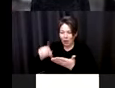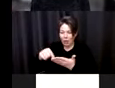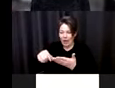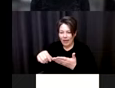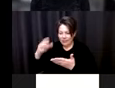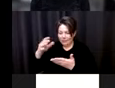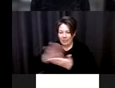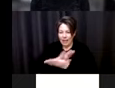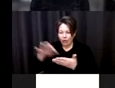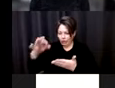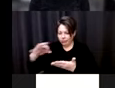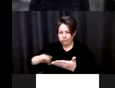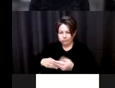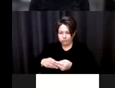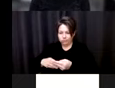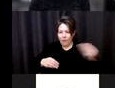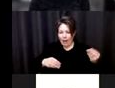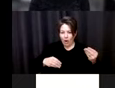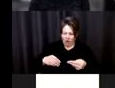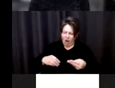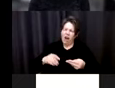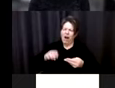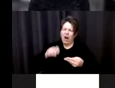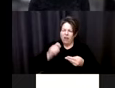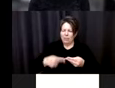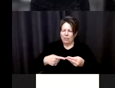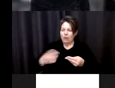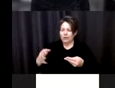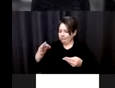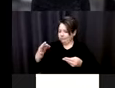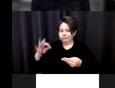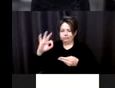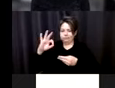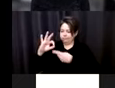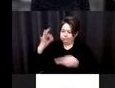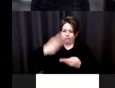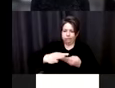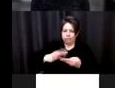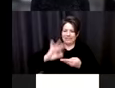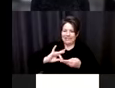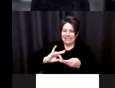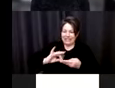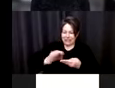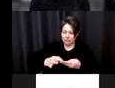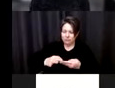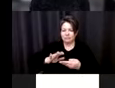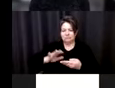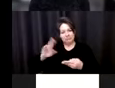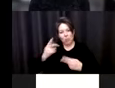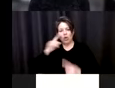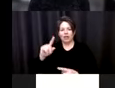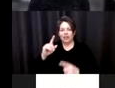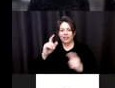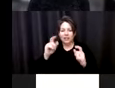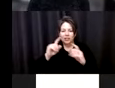notebook when our page would tear in our notebook. And I like the way these begin small and they